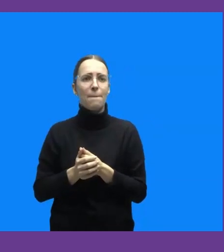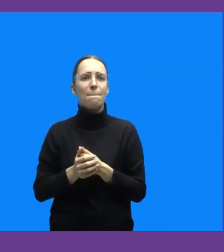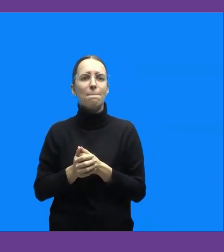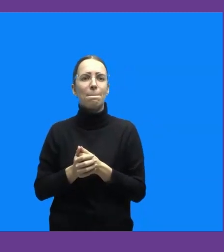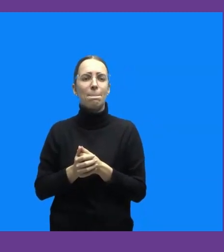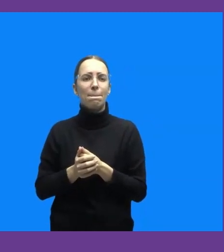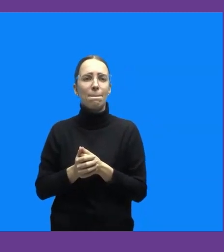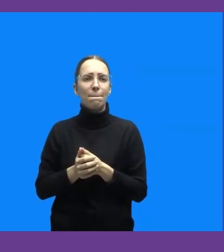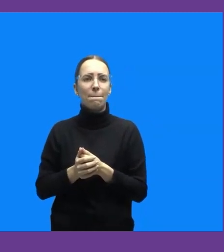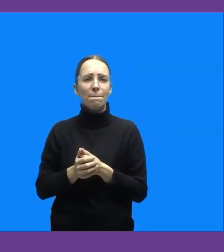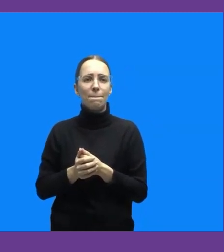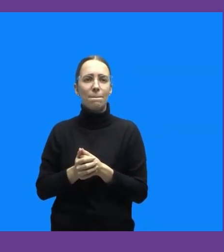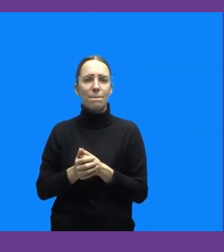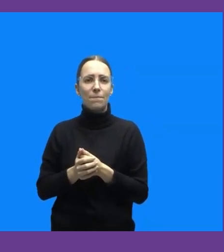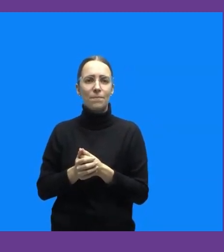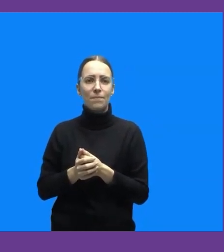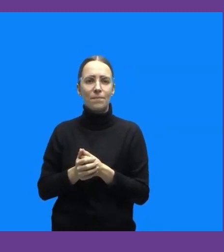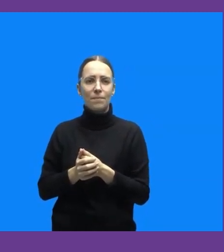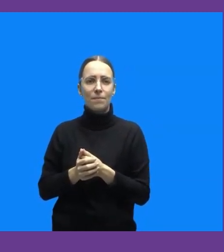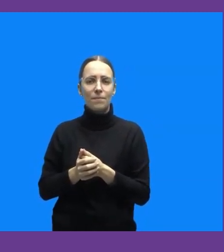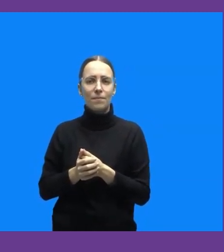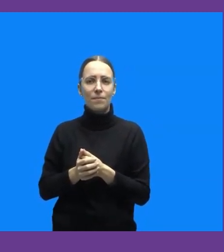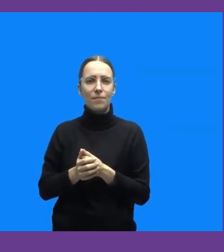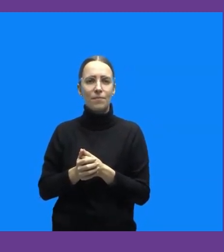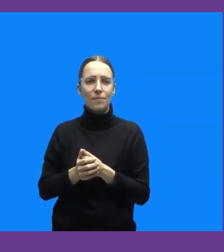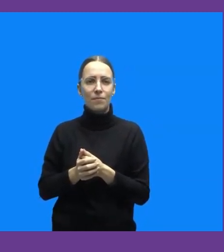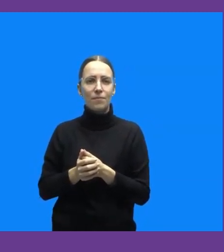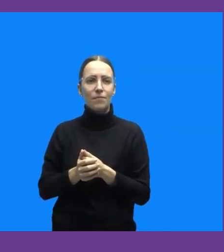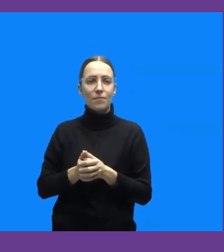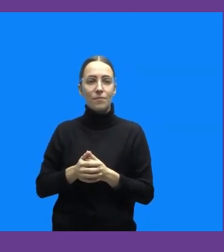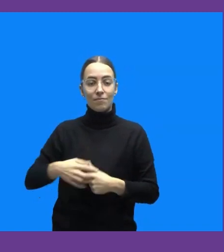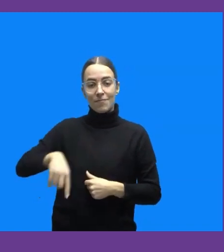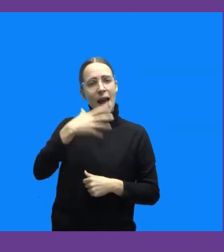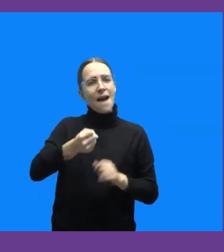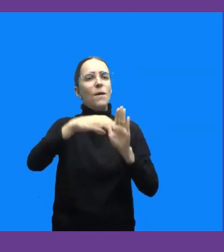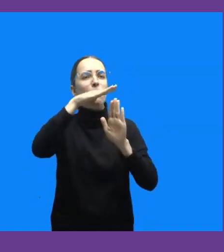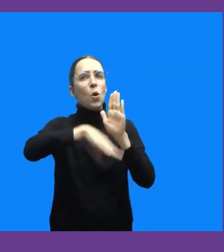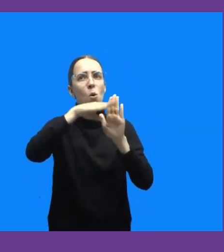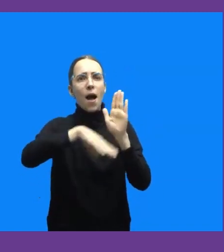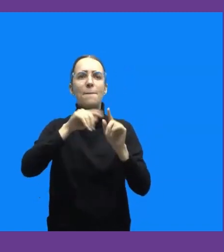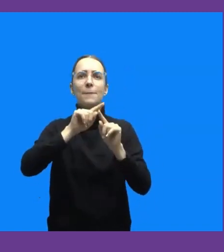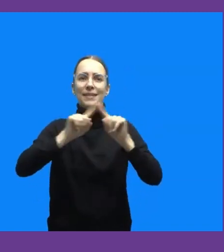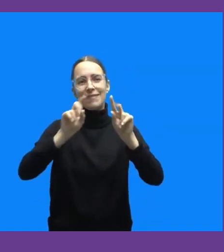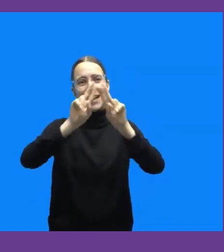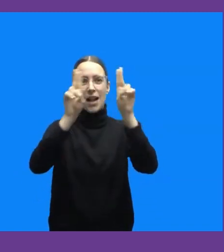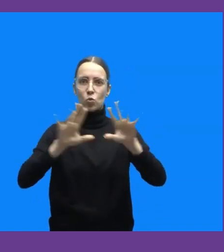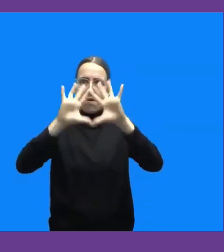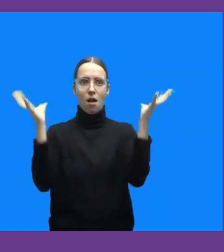programs. So were they taking these programs? Were they participating in them? And it